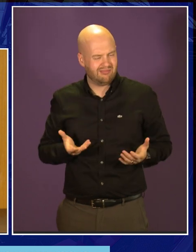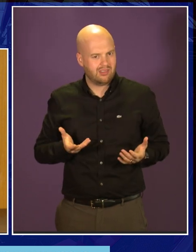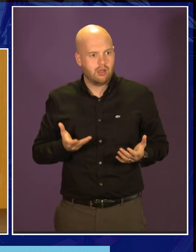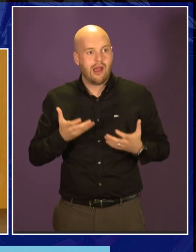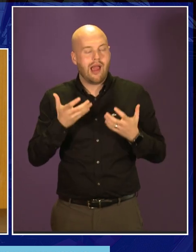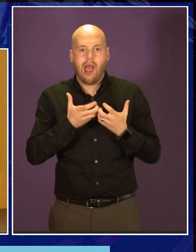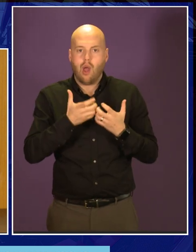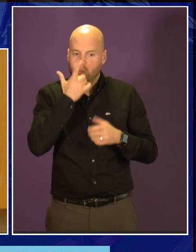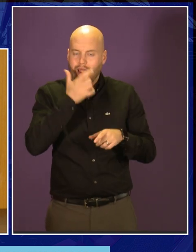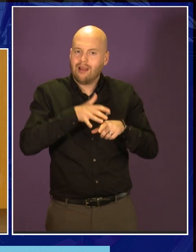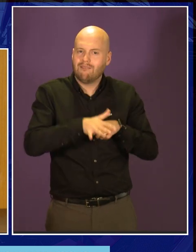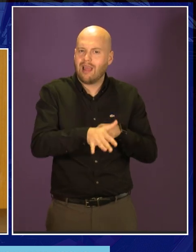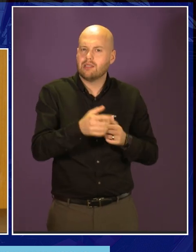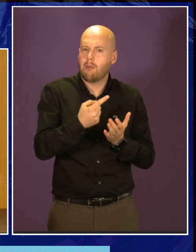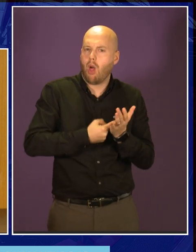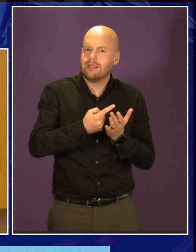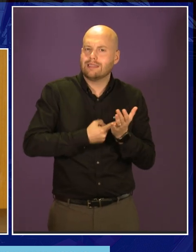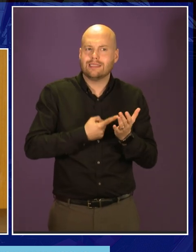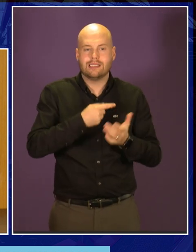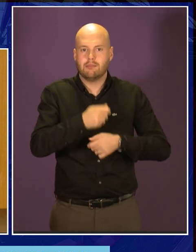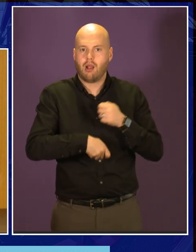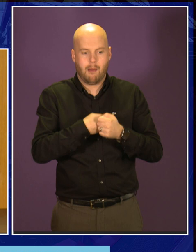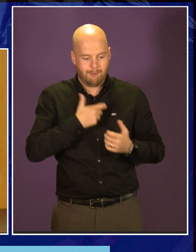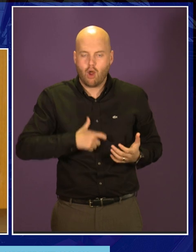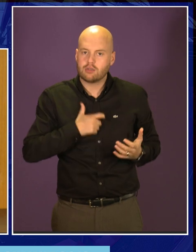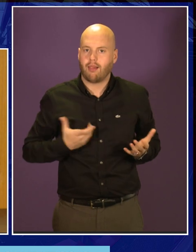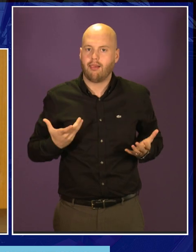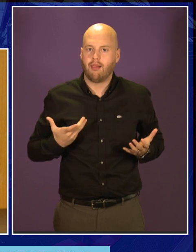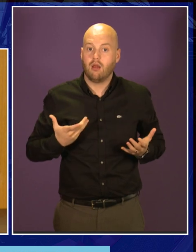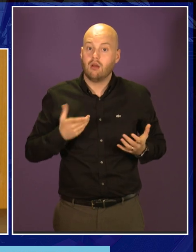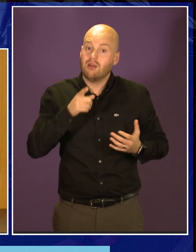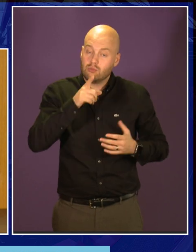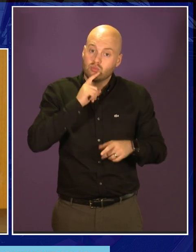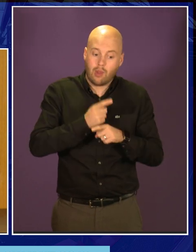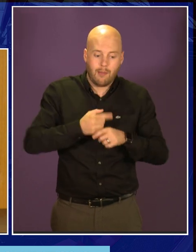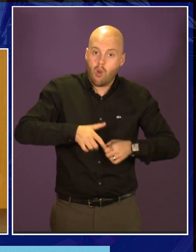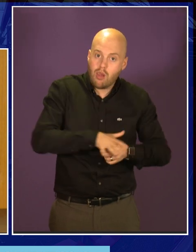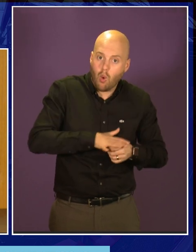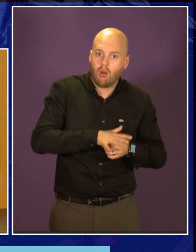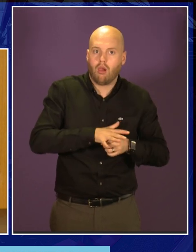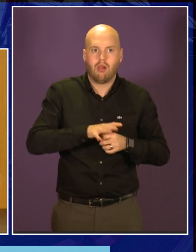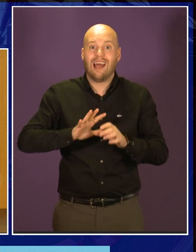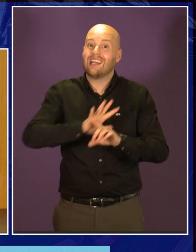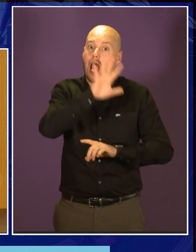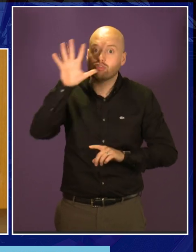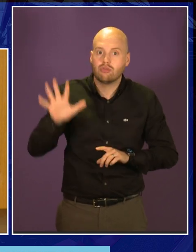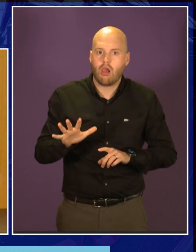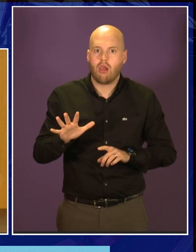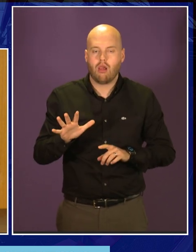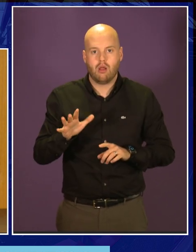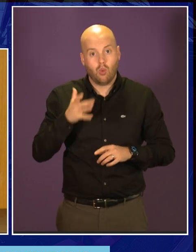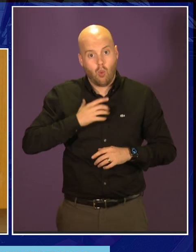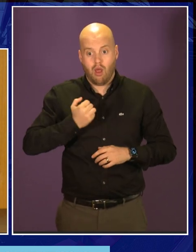at interpersonal, local, community, regional, and national levels that serve as gateways for artists to take the